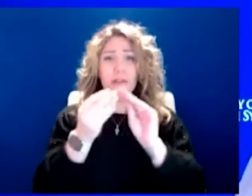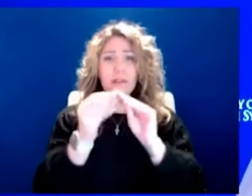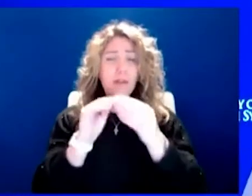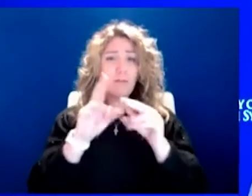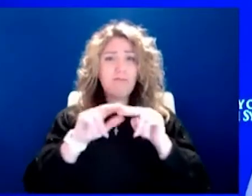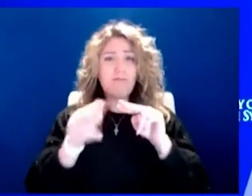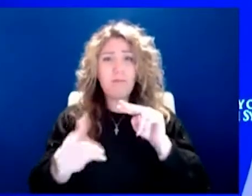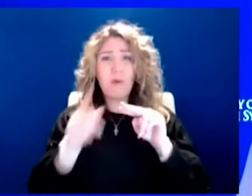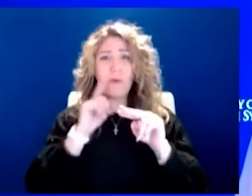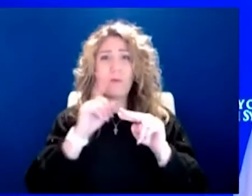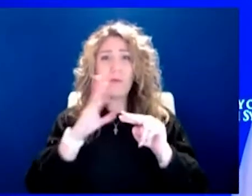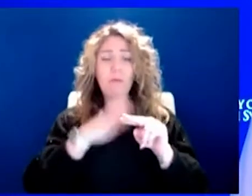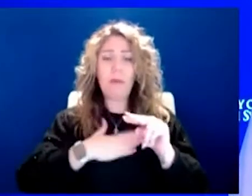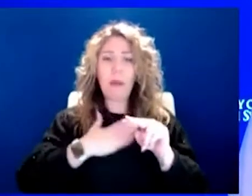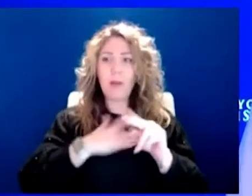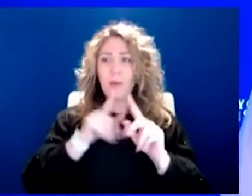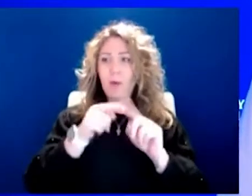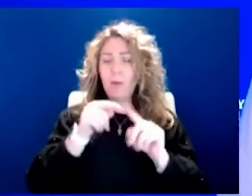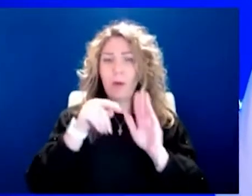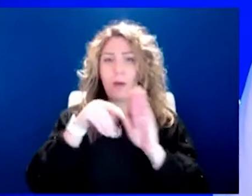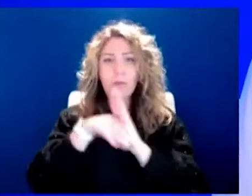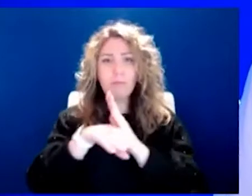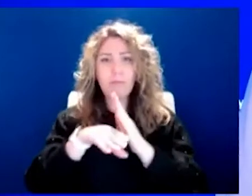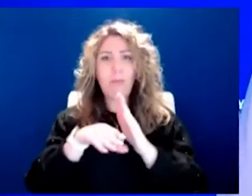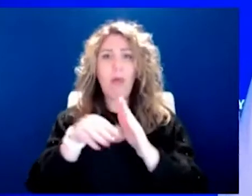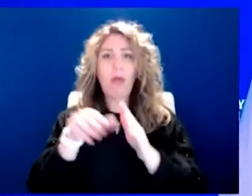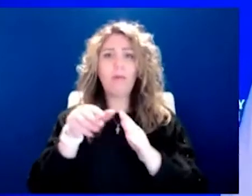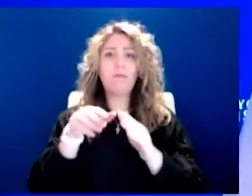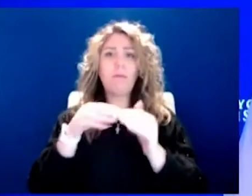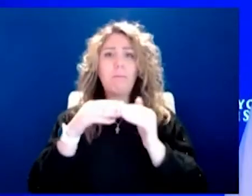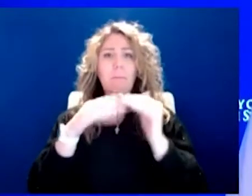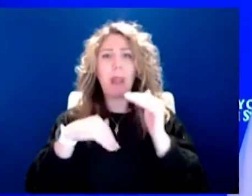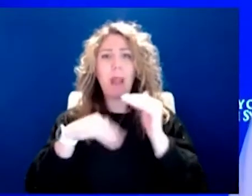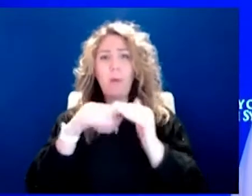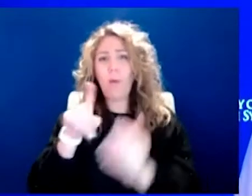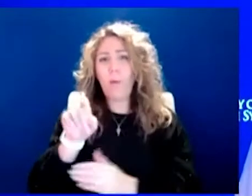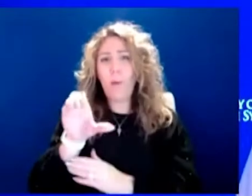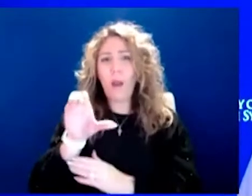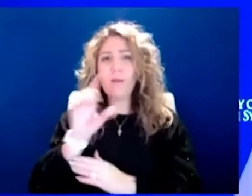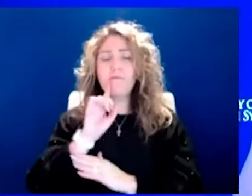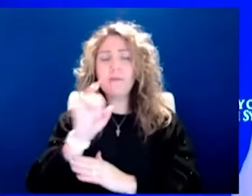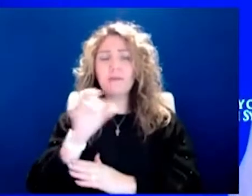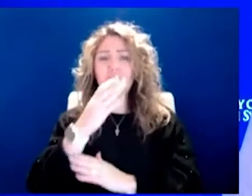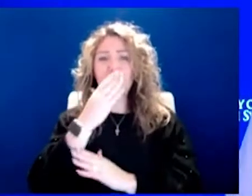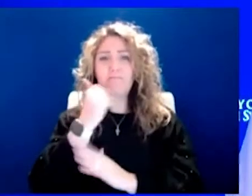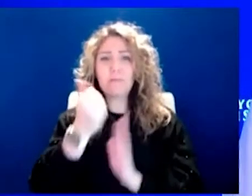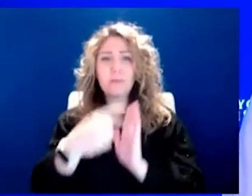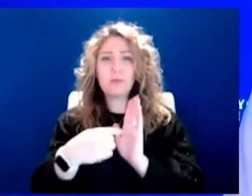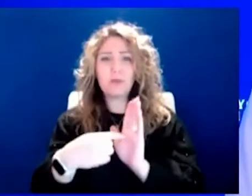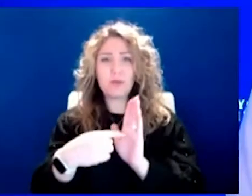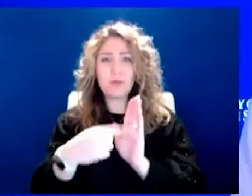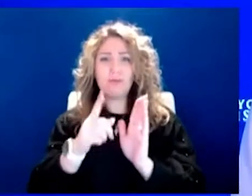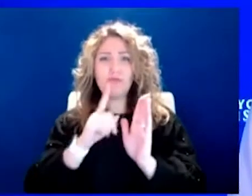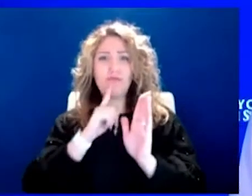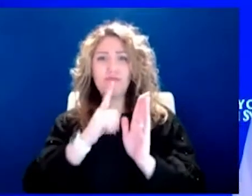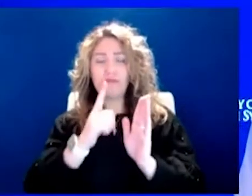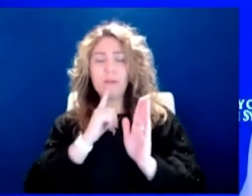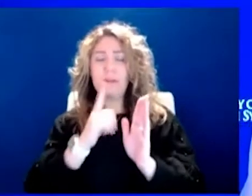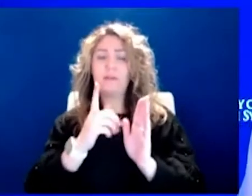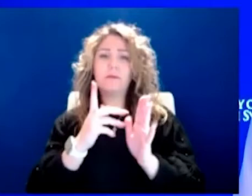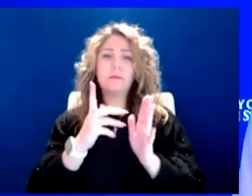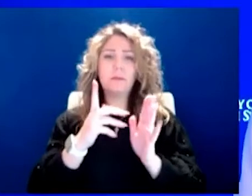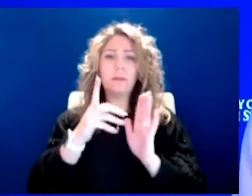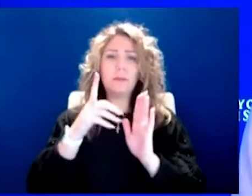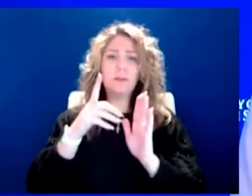to see them trend down under 100. I think that will be the best indication that there is a real significant decrease